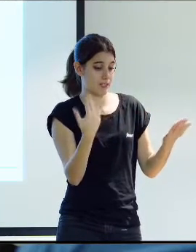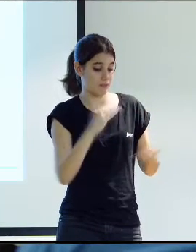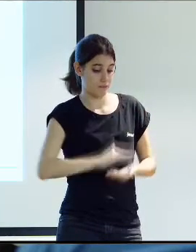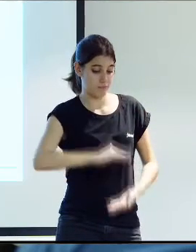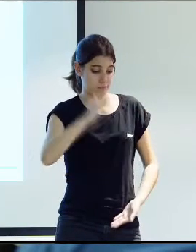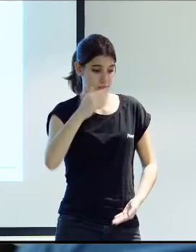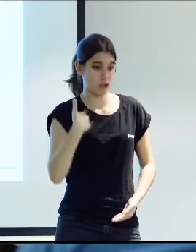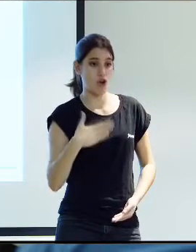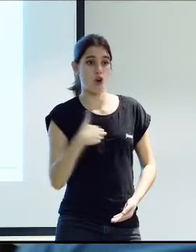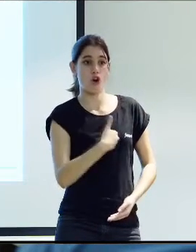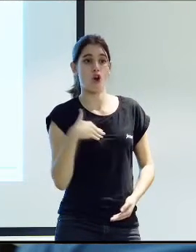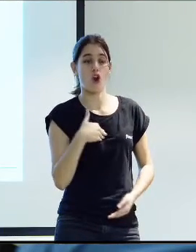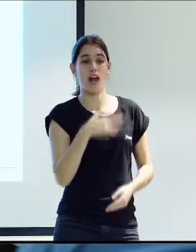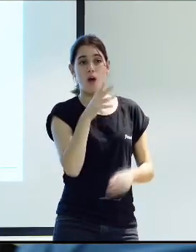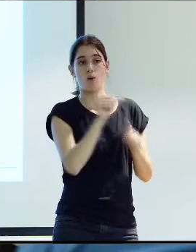society